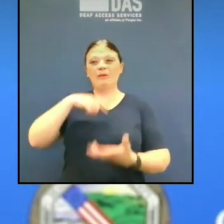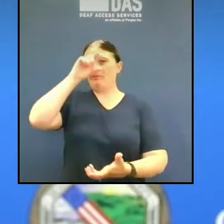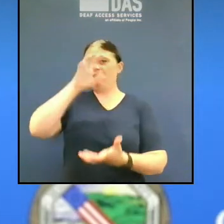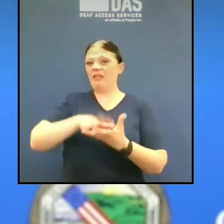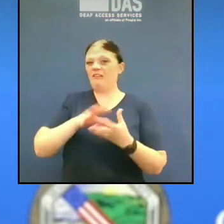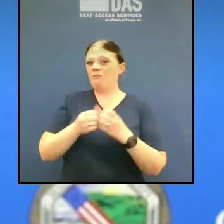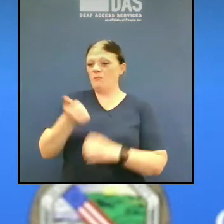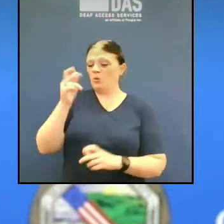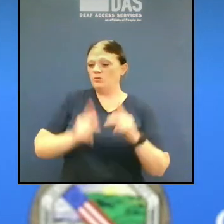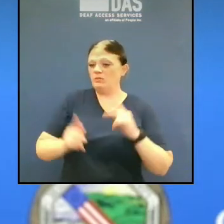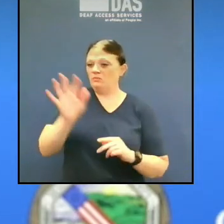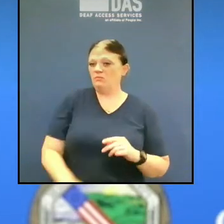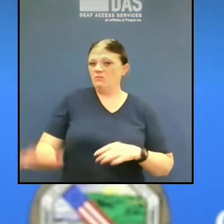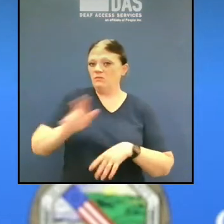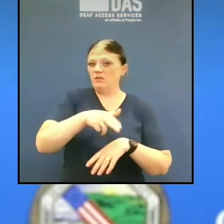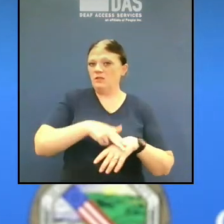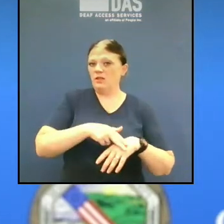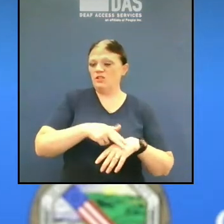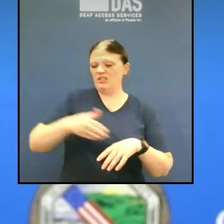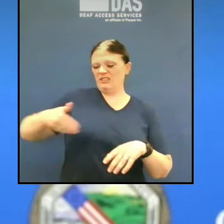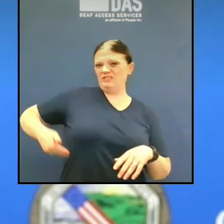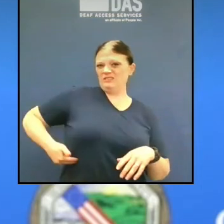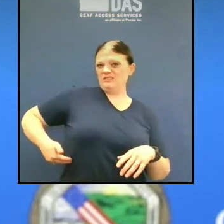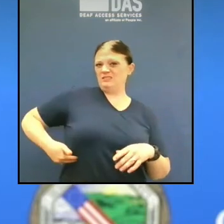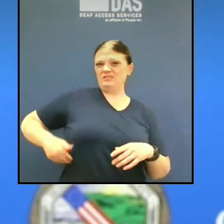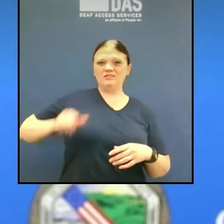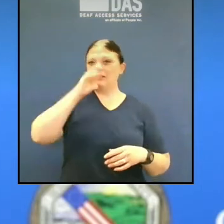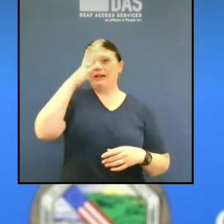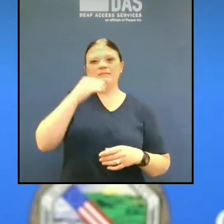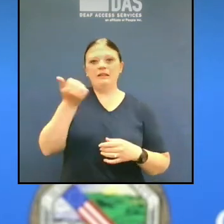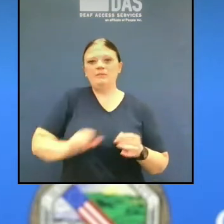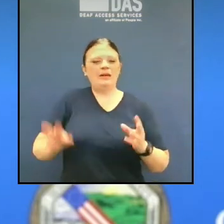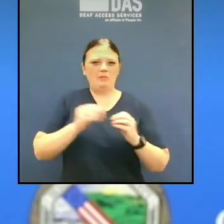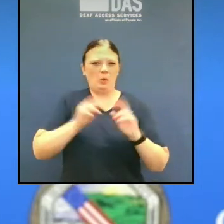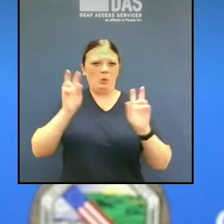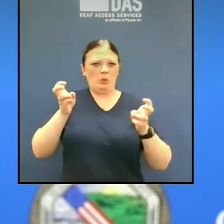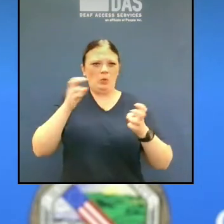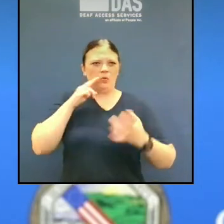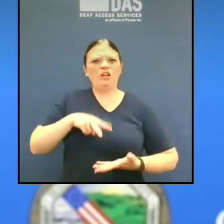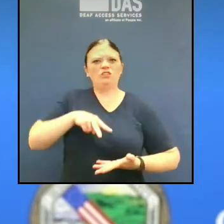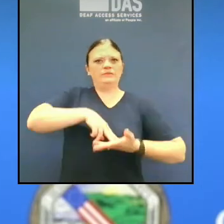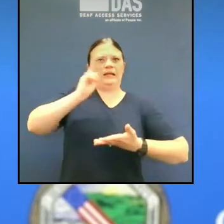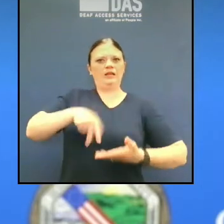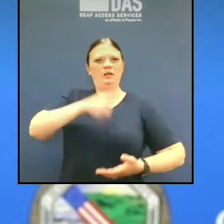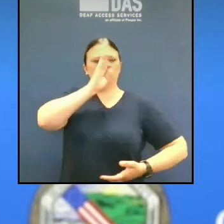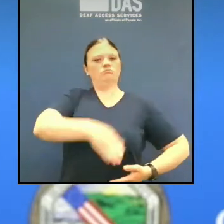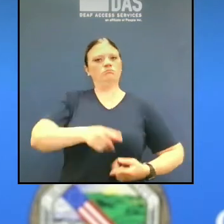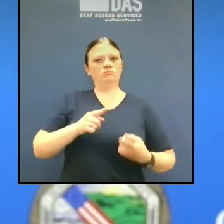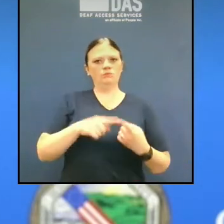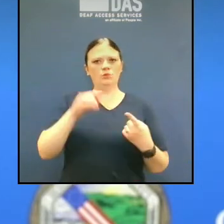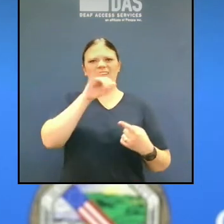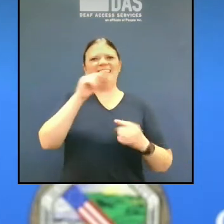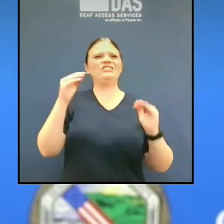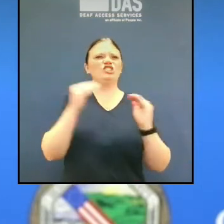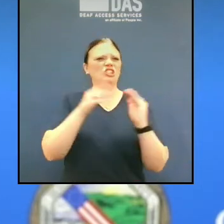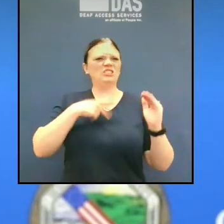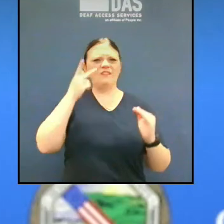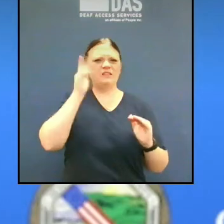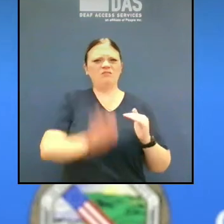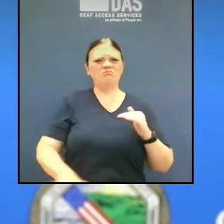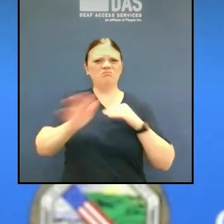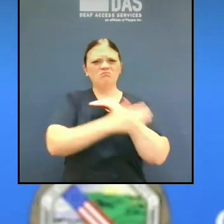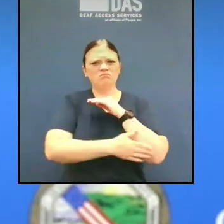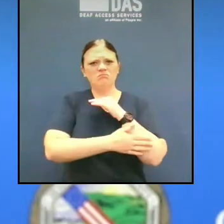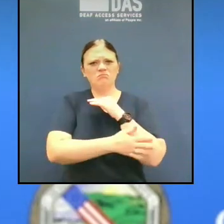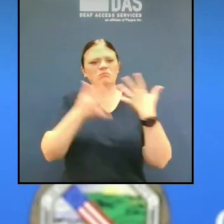vast majority of our nation's consciousness are not sleeping anymore. They're standing up to the racial injustice that they've seen across this country.